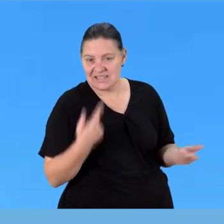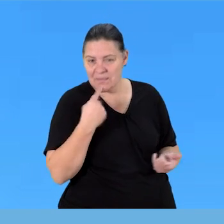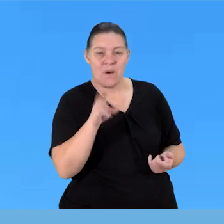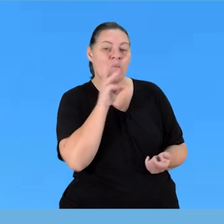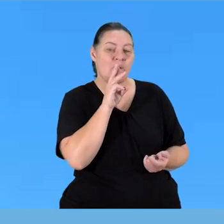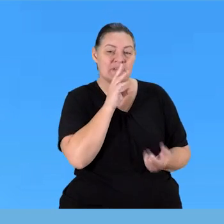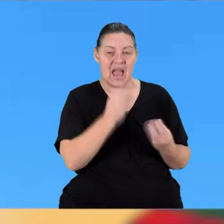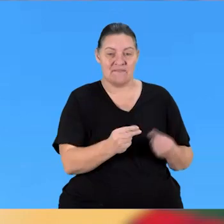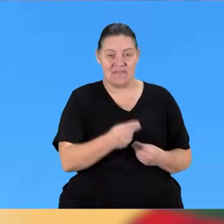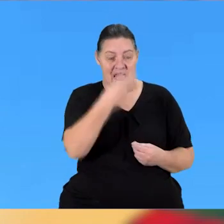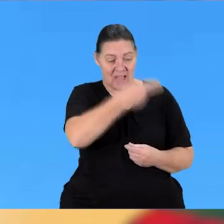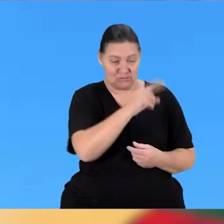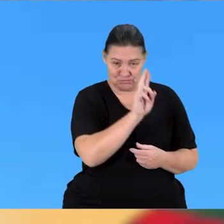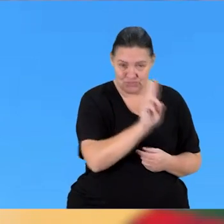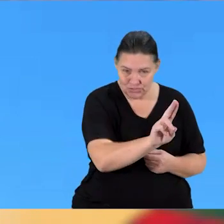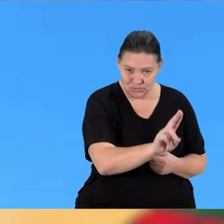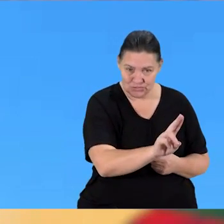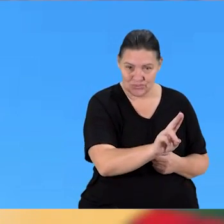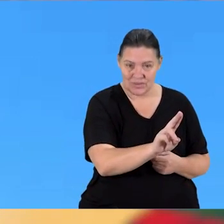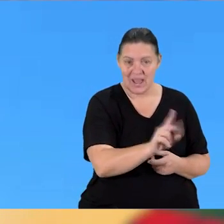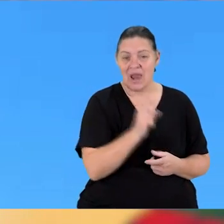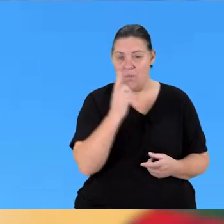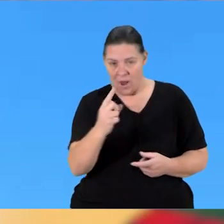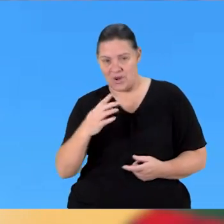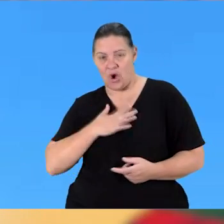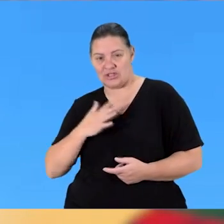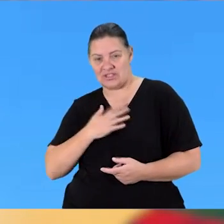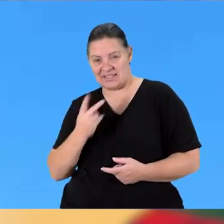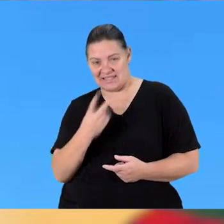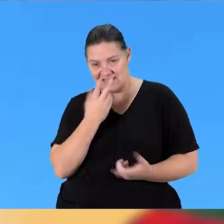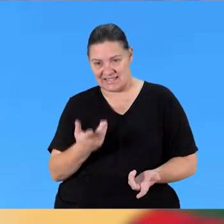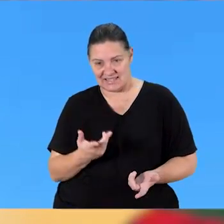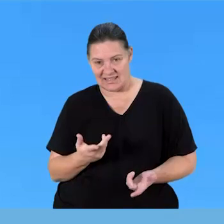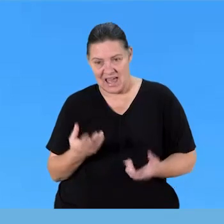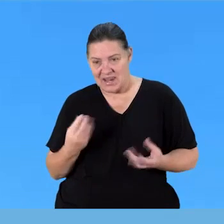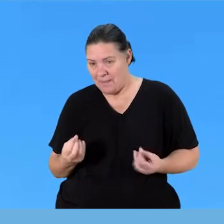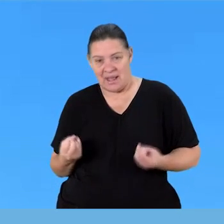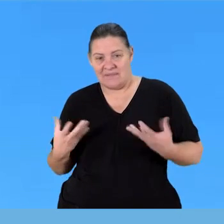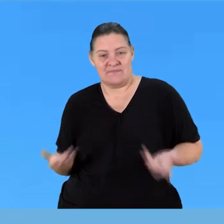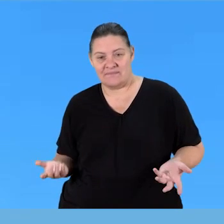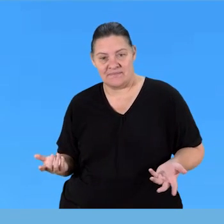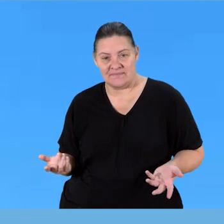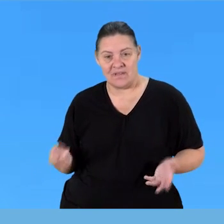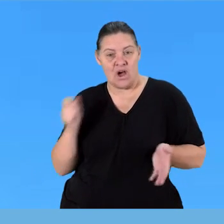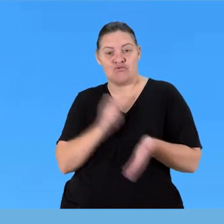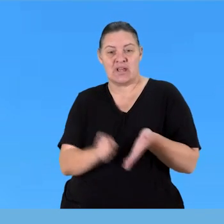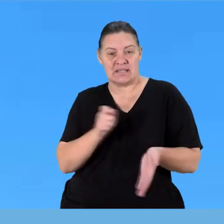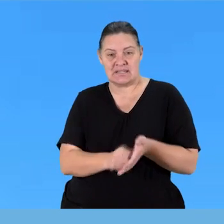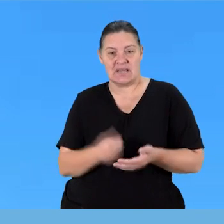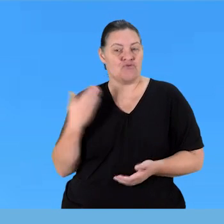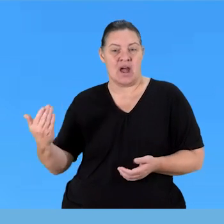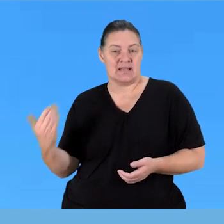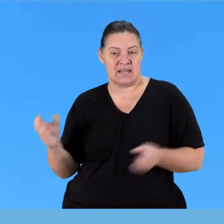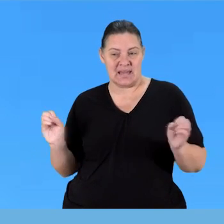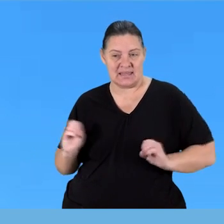this molecule of water, we have 2 hydrogen atoms and 1 oxygen atom, because there's no number given or there's no number